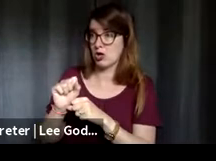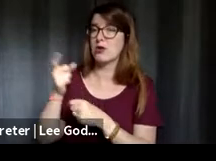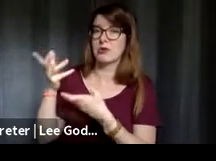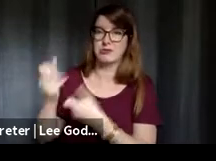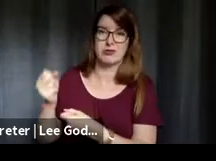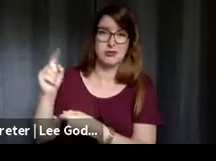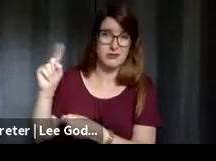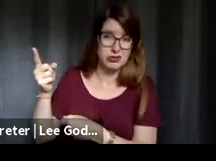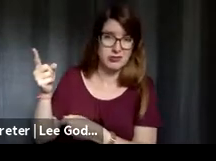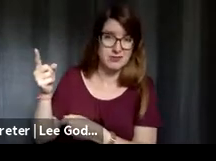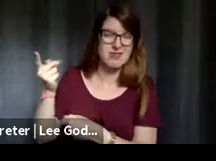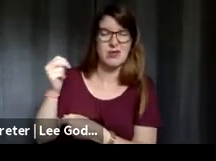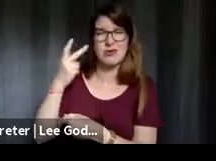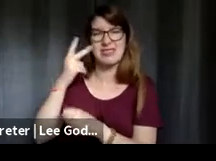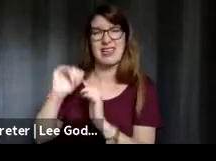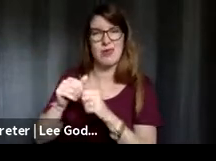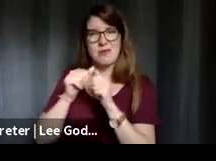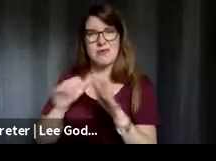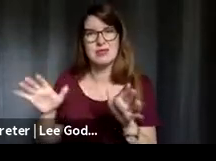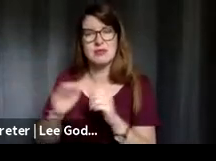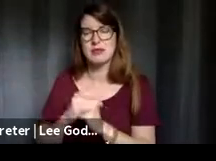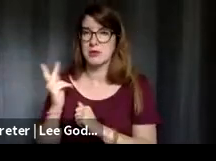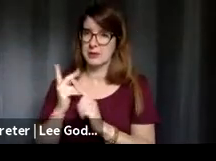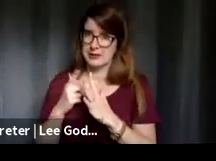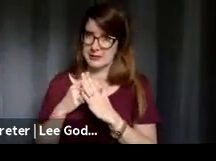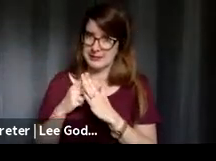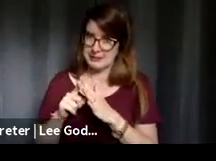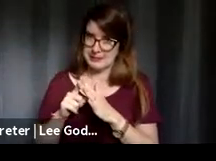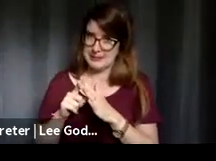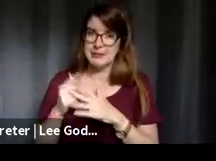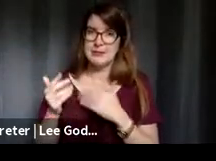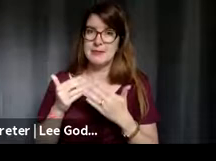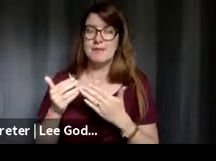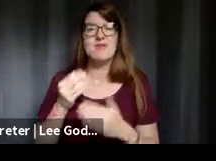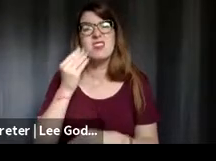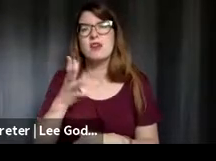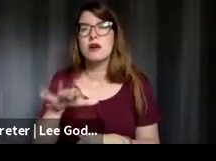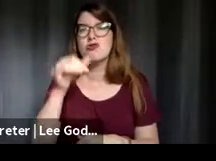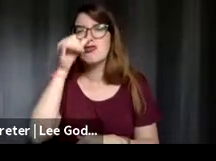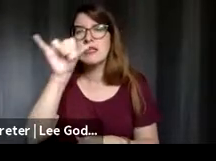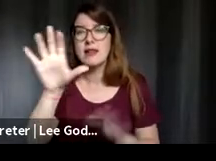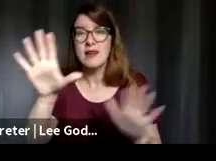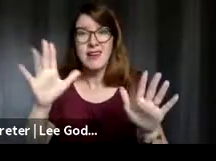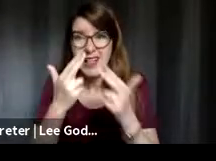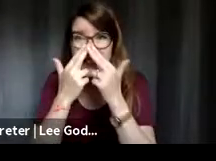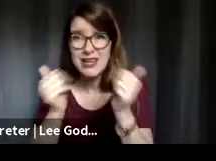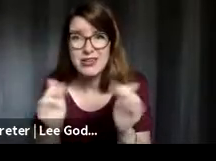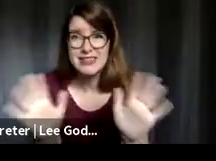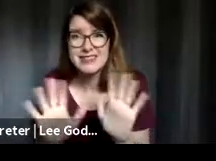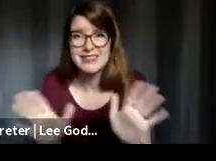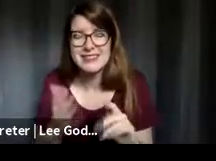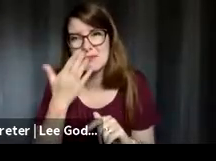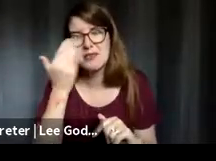resupply. So we started doing this, and I got to tell you, it was ridiculous, hilarious,